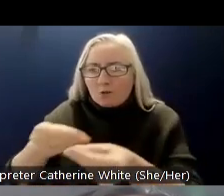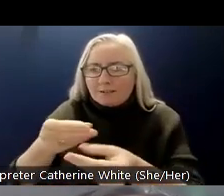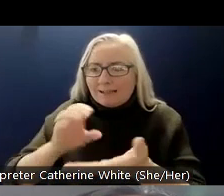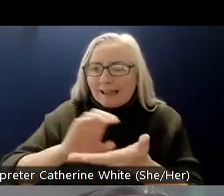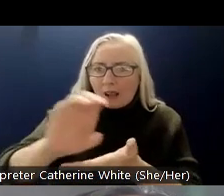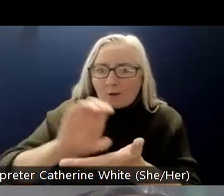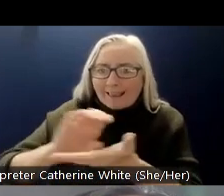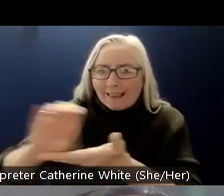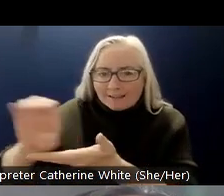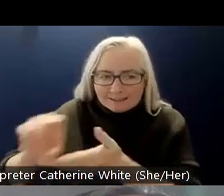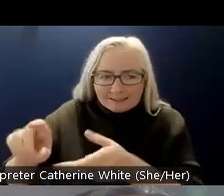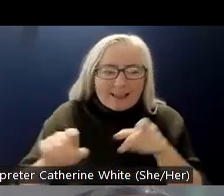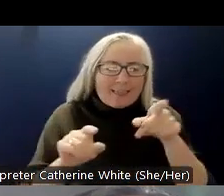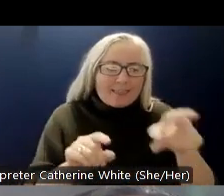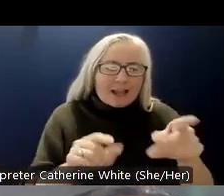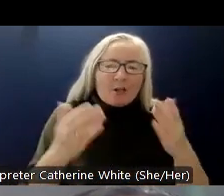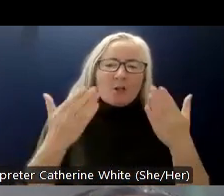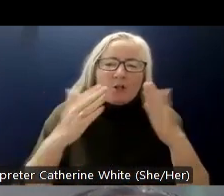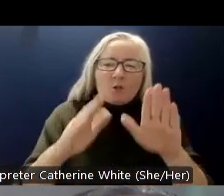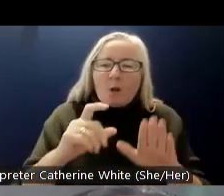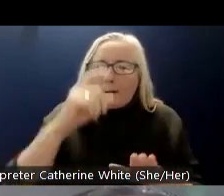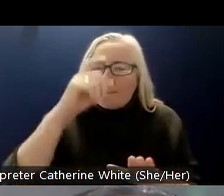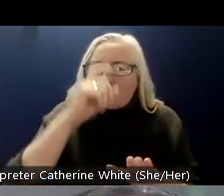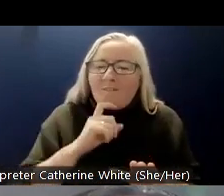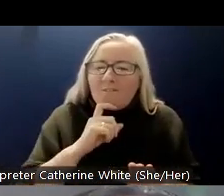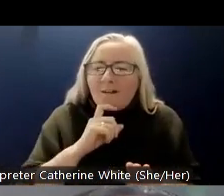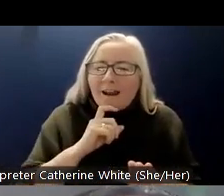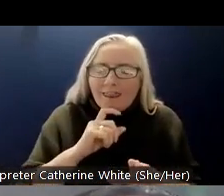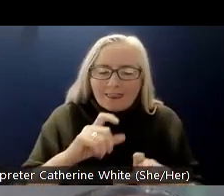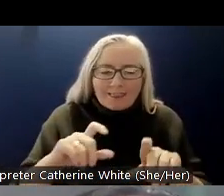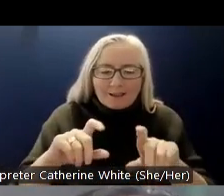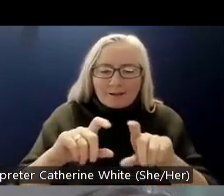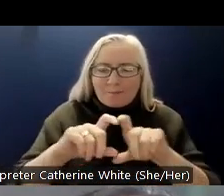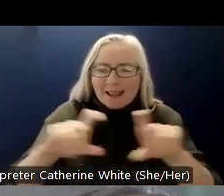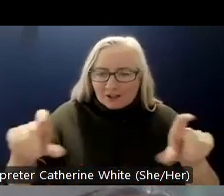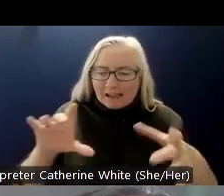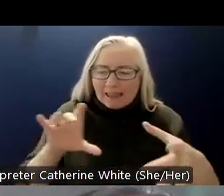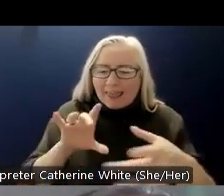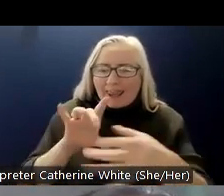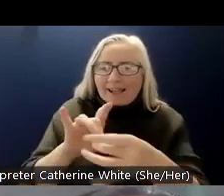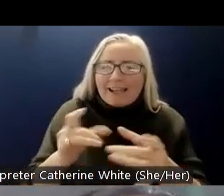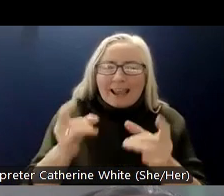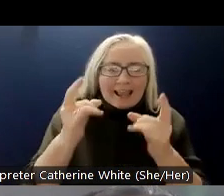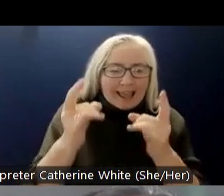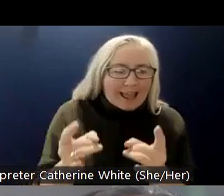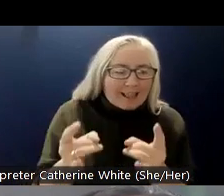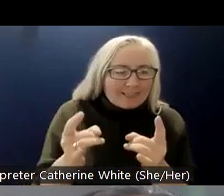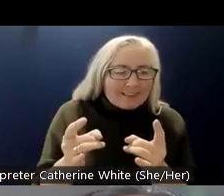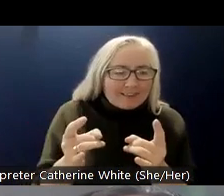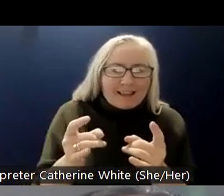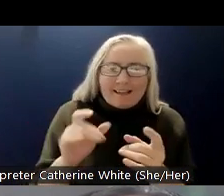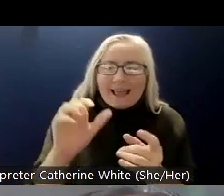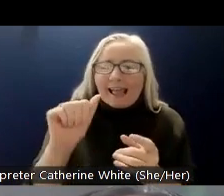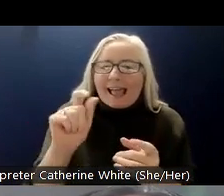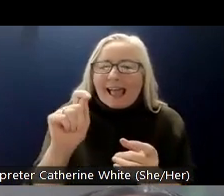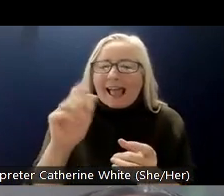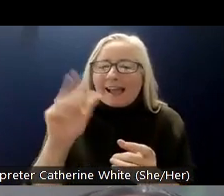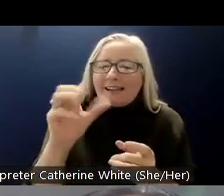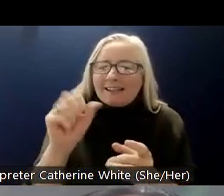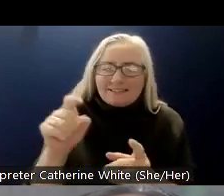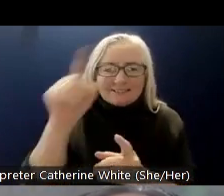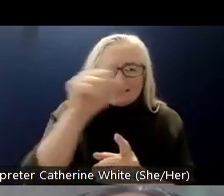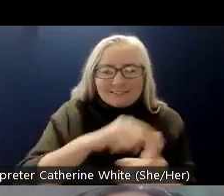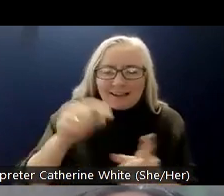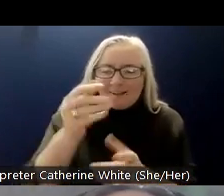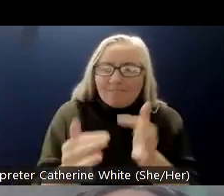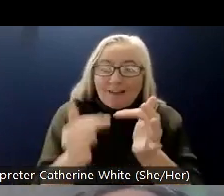this is a link to the profiles landing page that I referred to, link to Health Atlas Finder and the needs assessment framework if that's